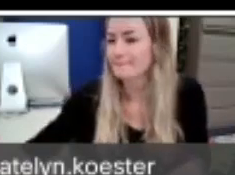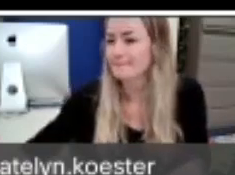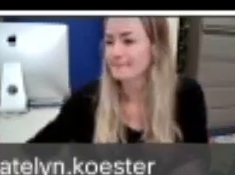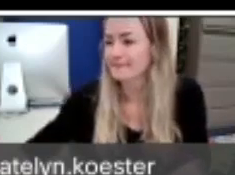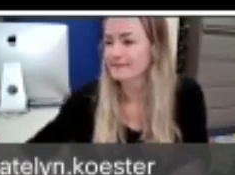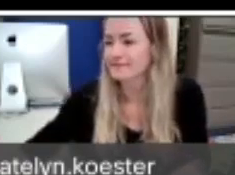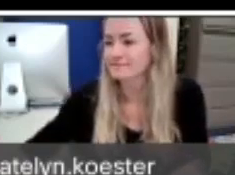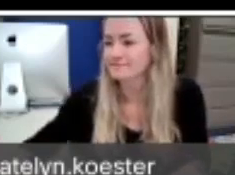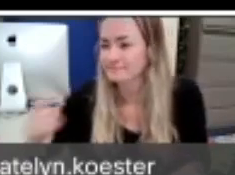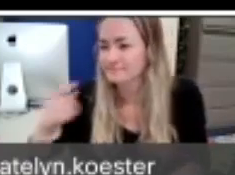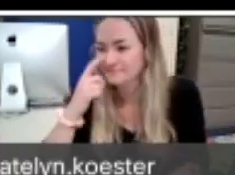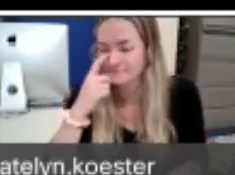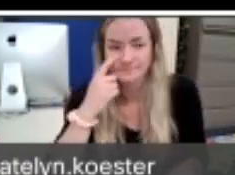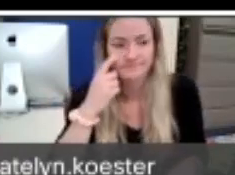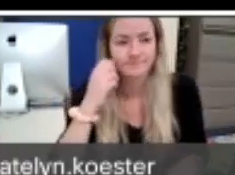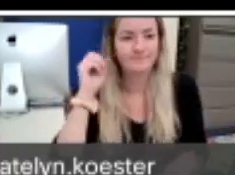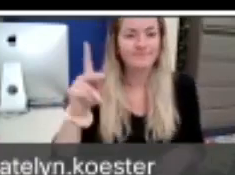Okay, fine.